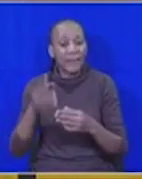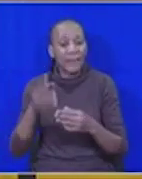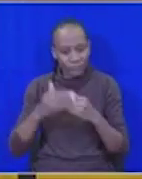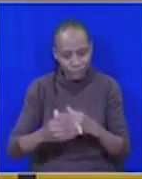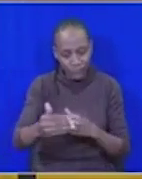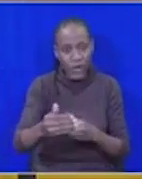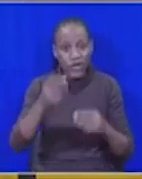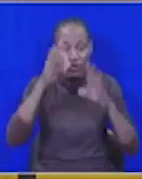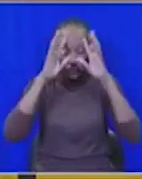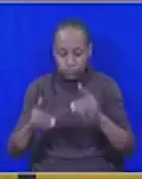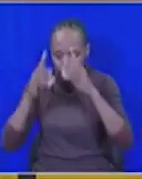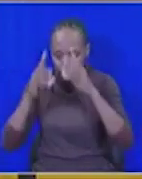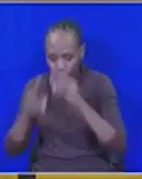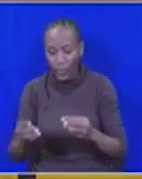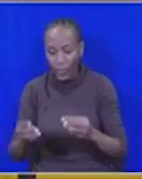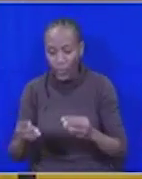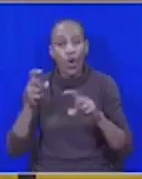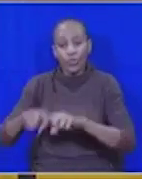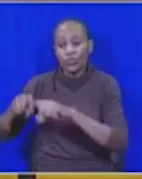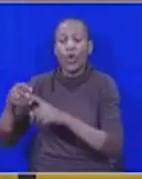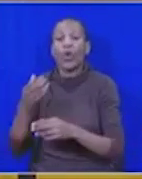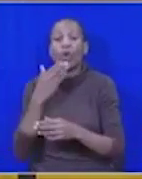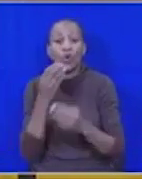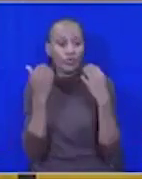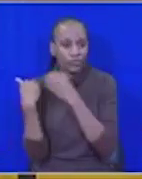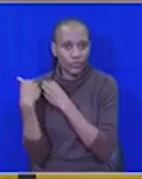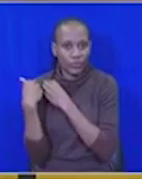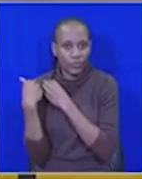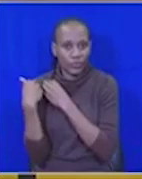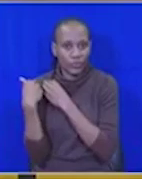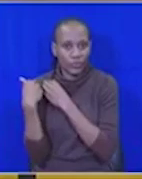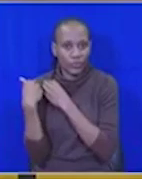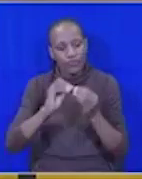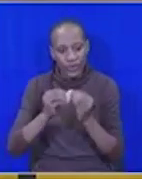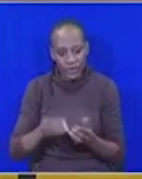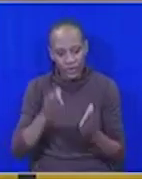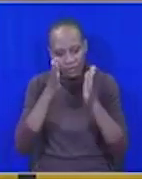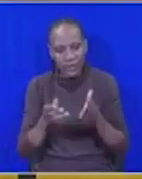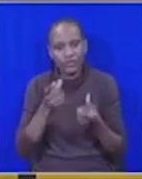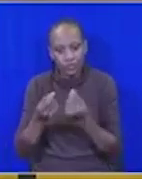editorial decisions should be left in the hands of editors and not politicians.